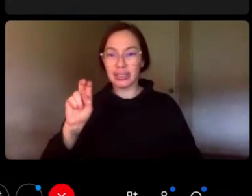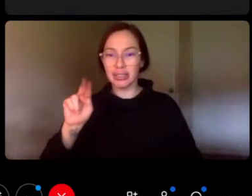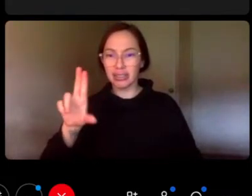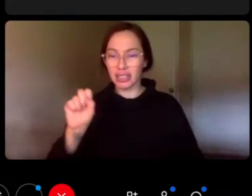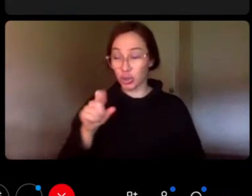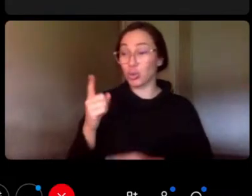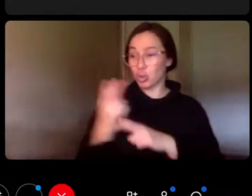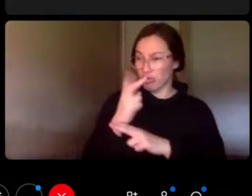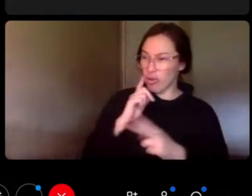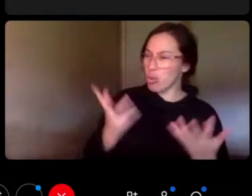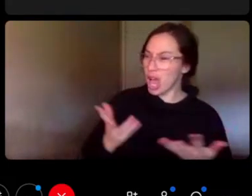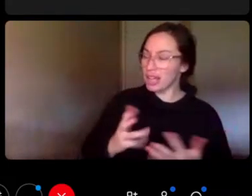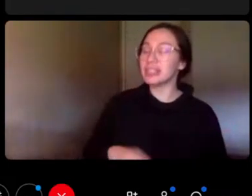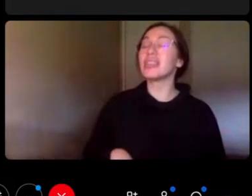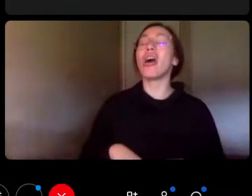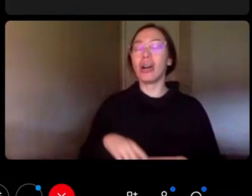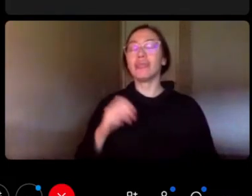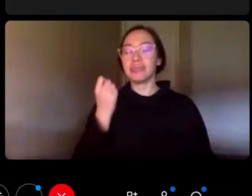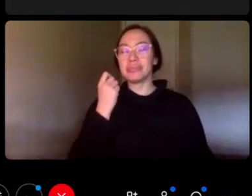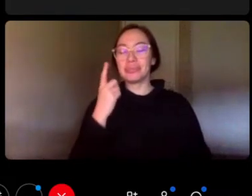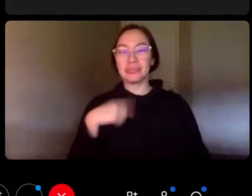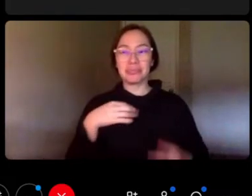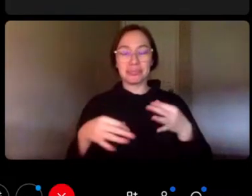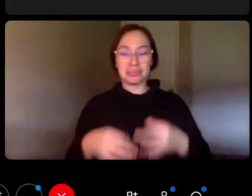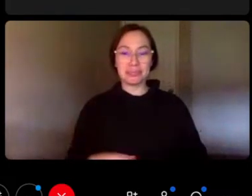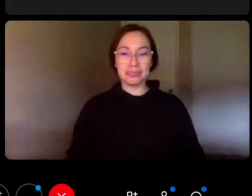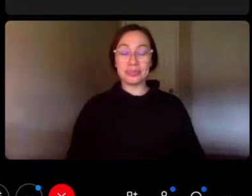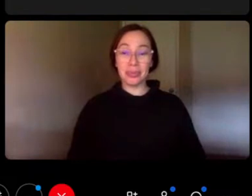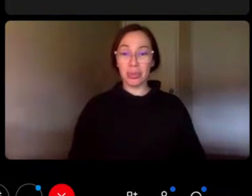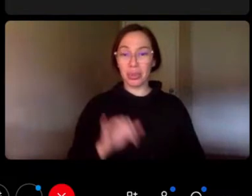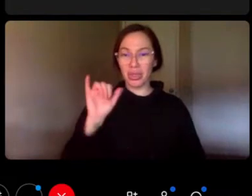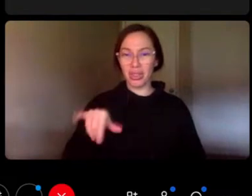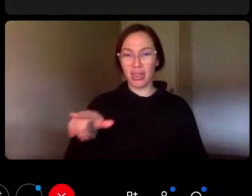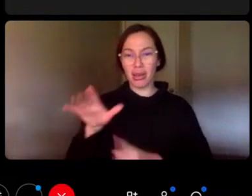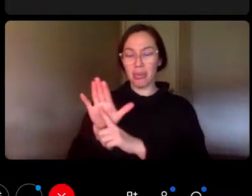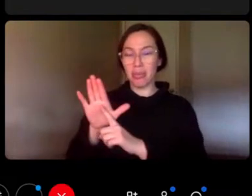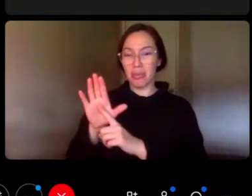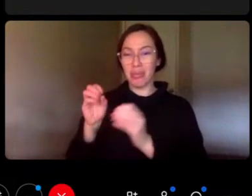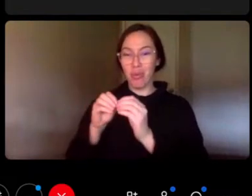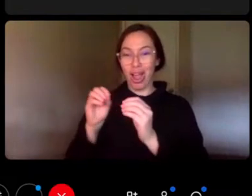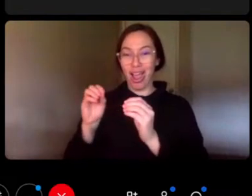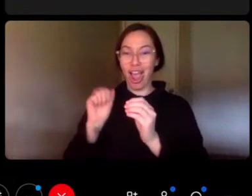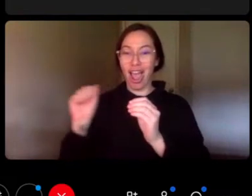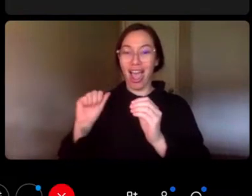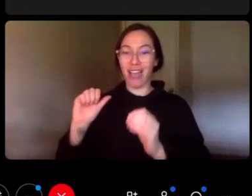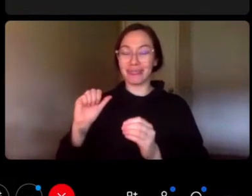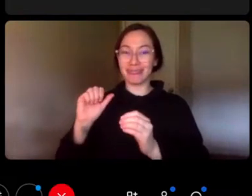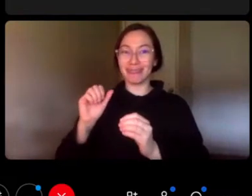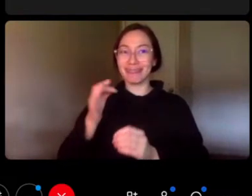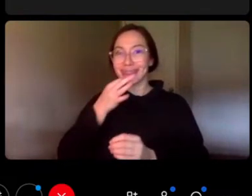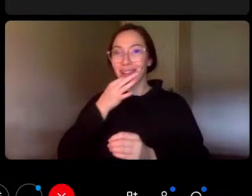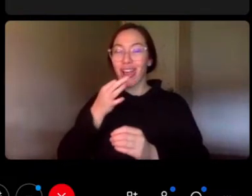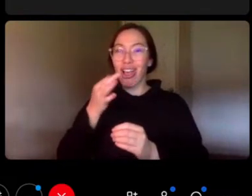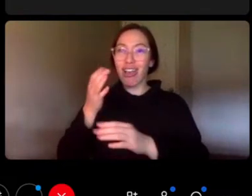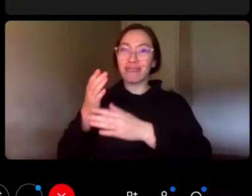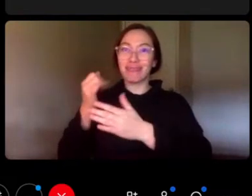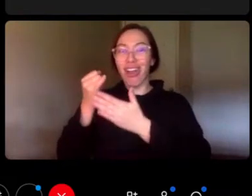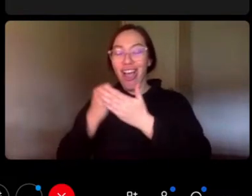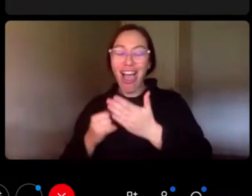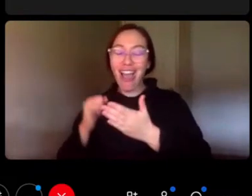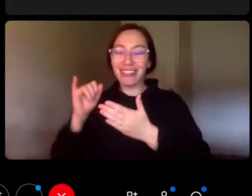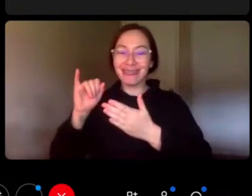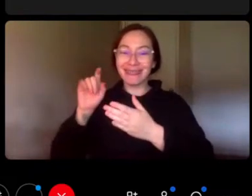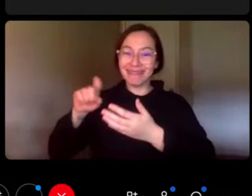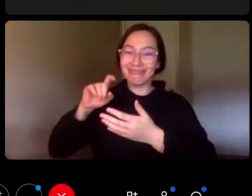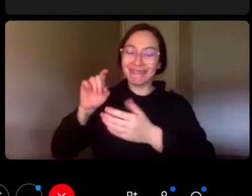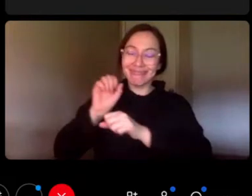what? Yeah. So that's more of an art than a science. Something like a